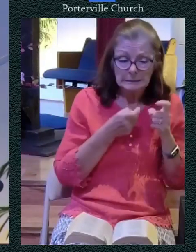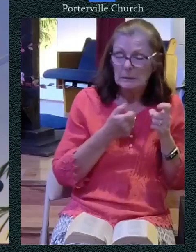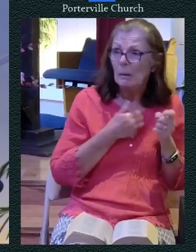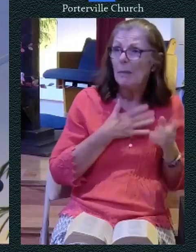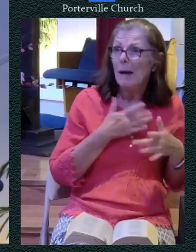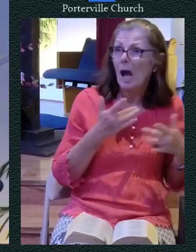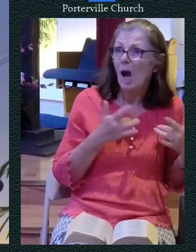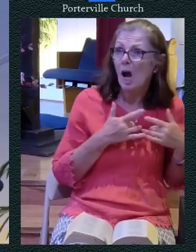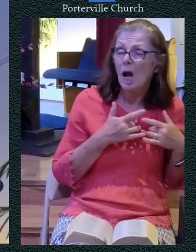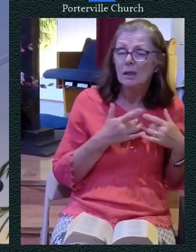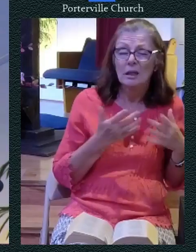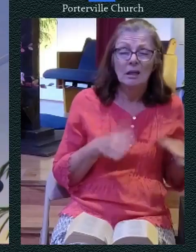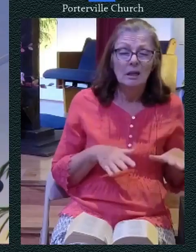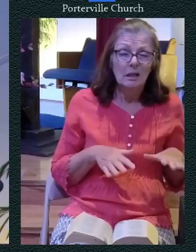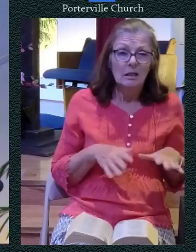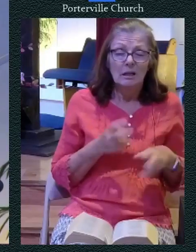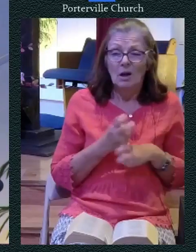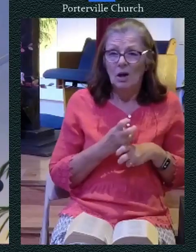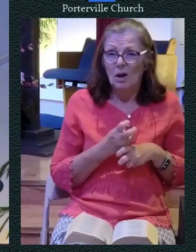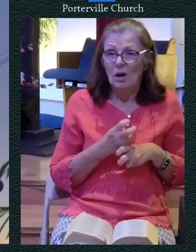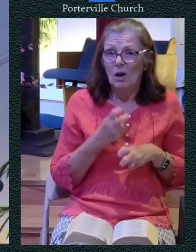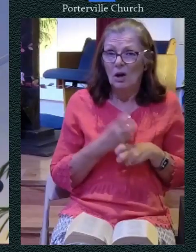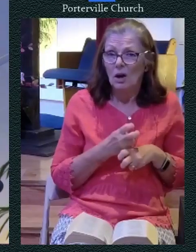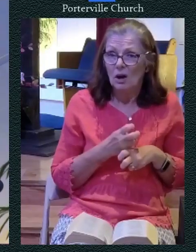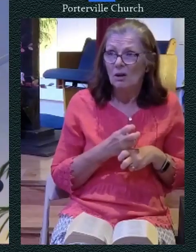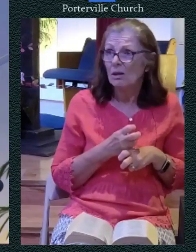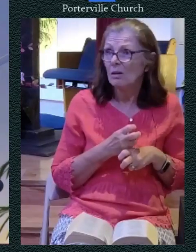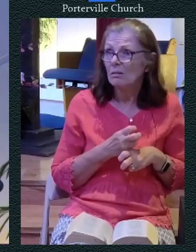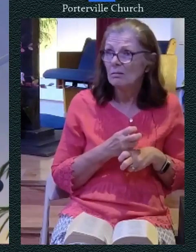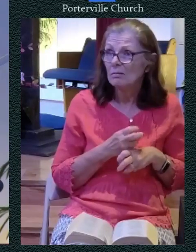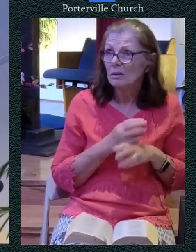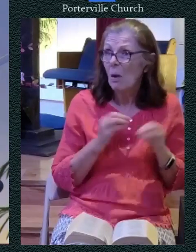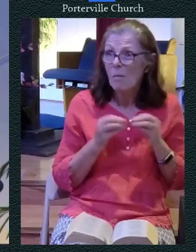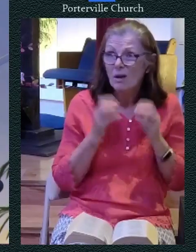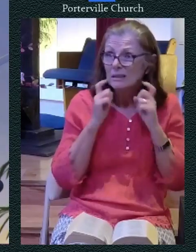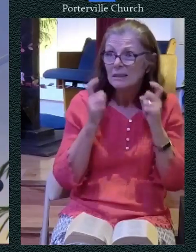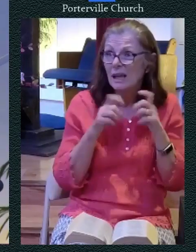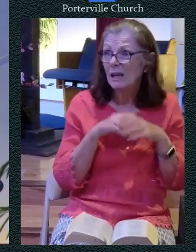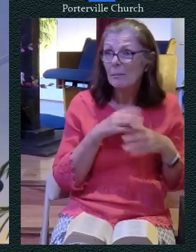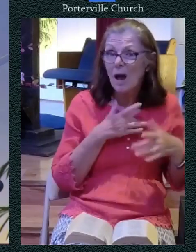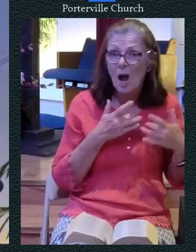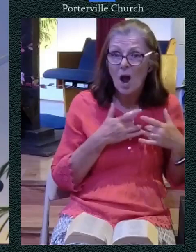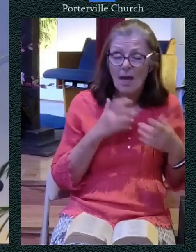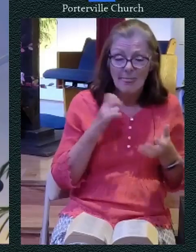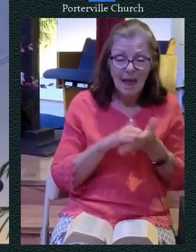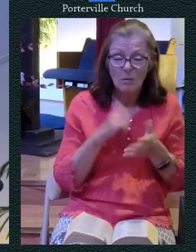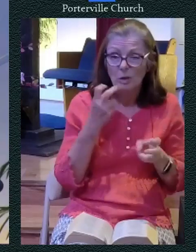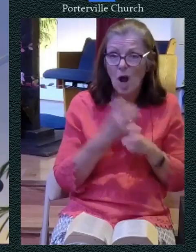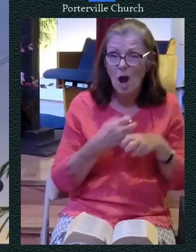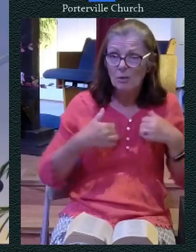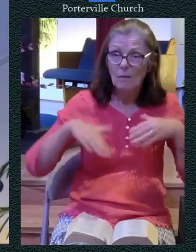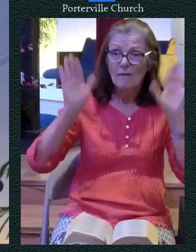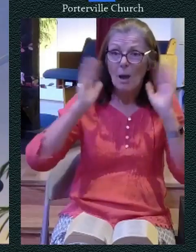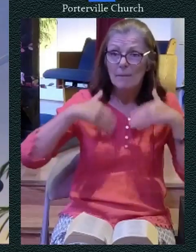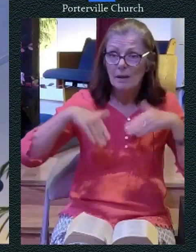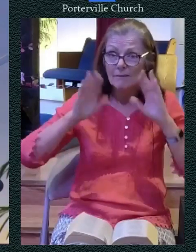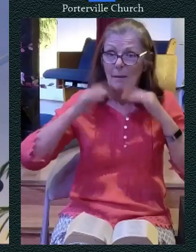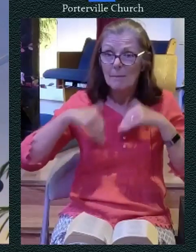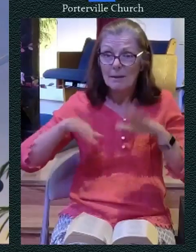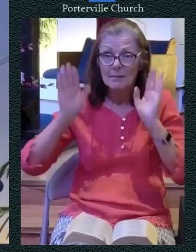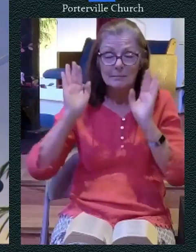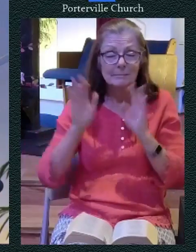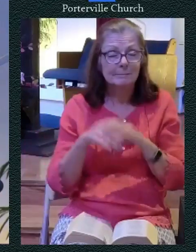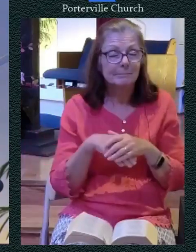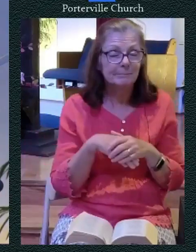the rest of the ground, there's not too much more ground to be covered, because that was hard. I think of a statement made in the